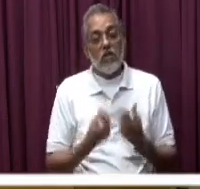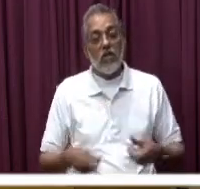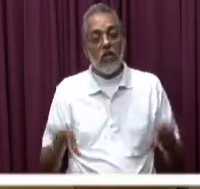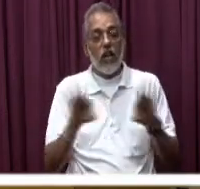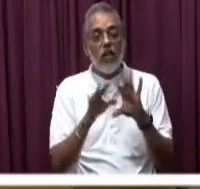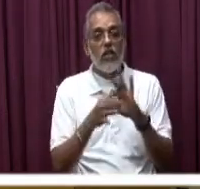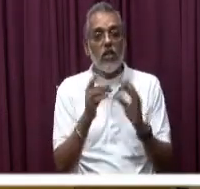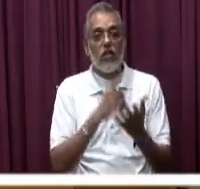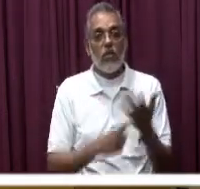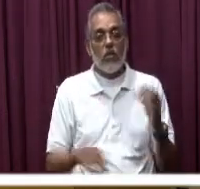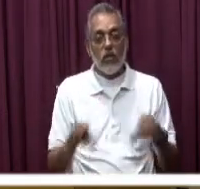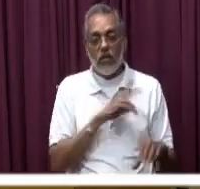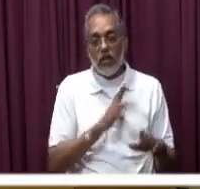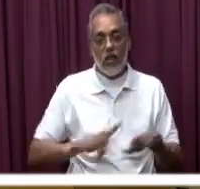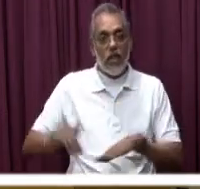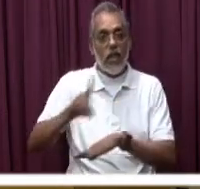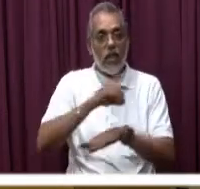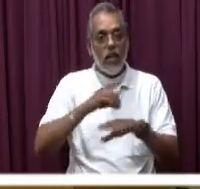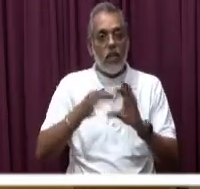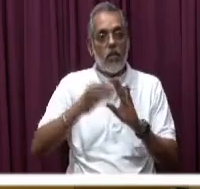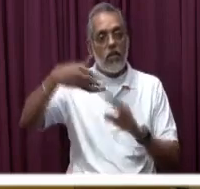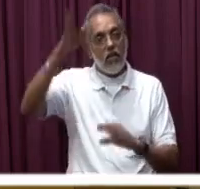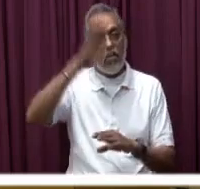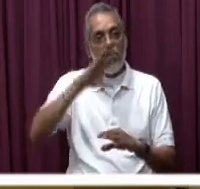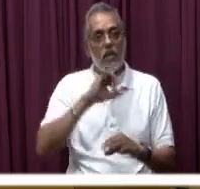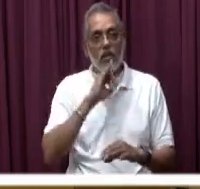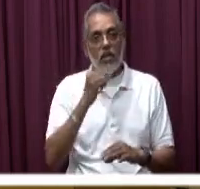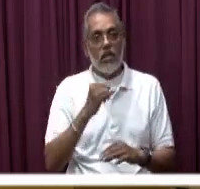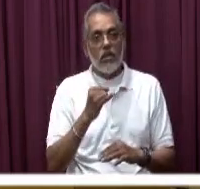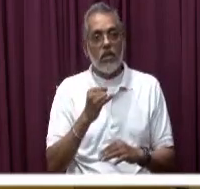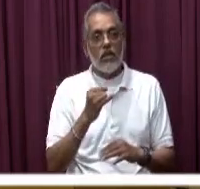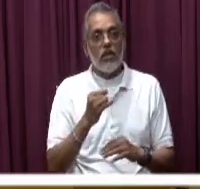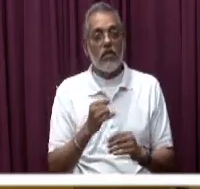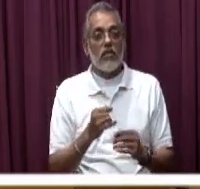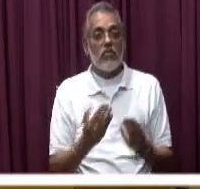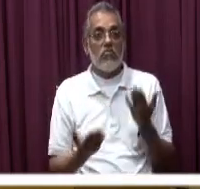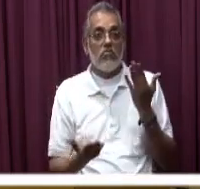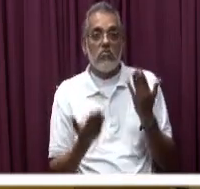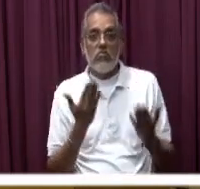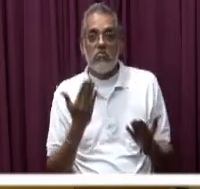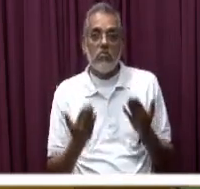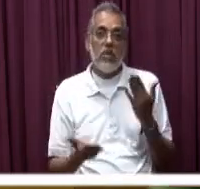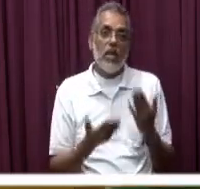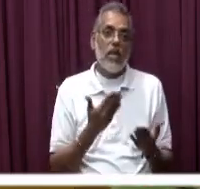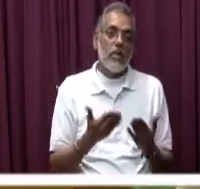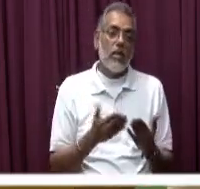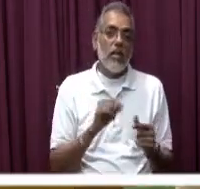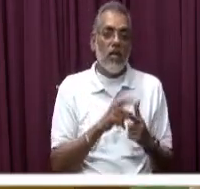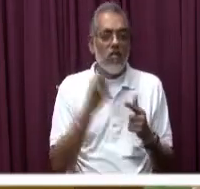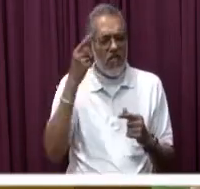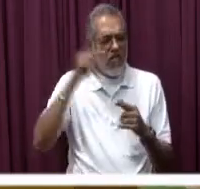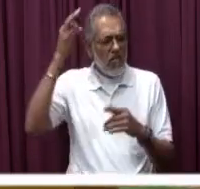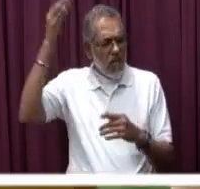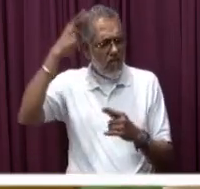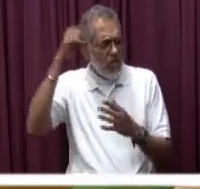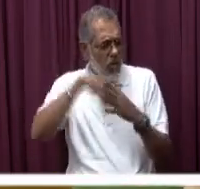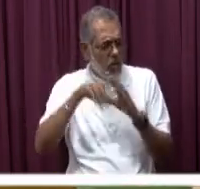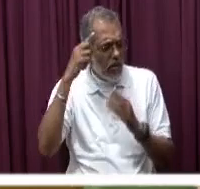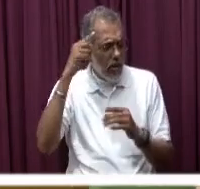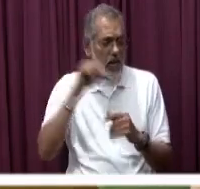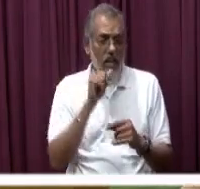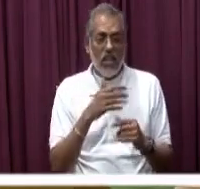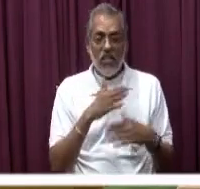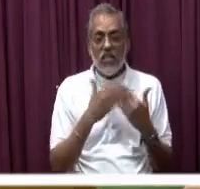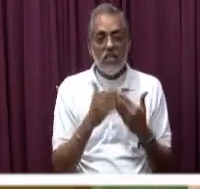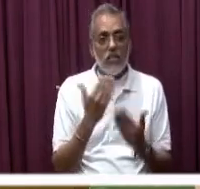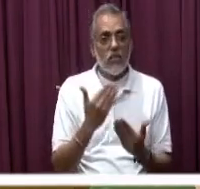God are actually looked at as suspect, as somehow esoteric, as somehow naive,